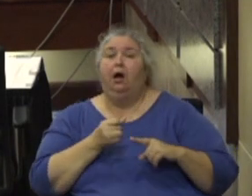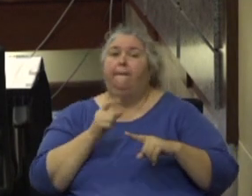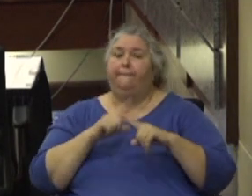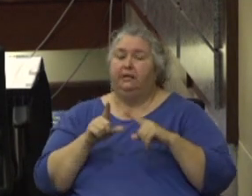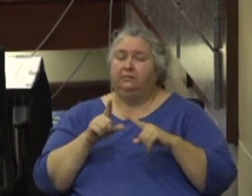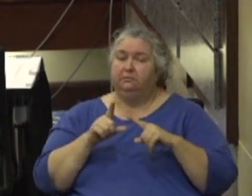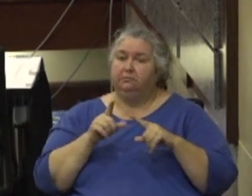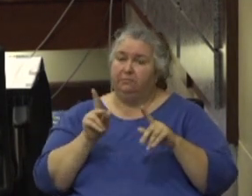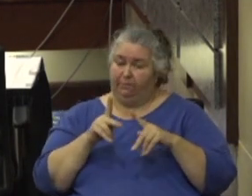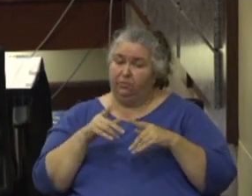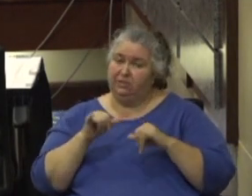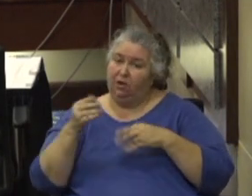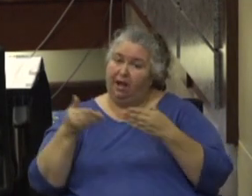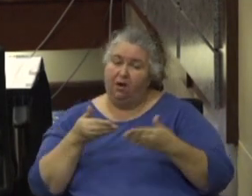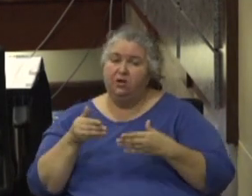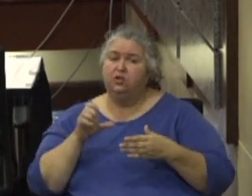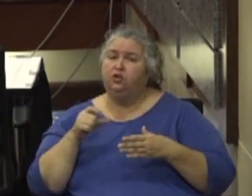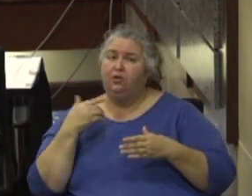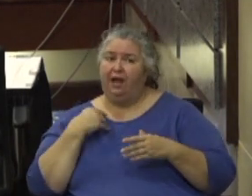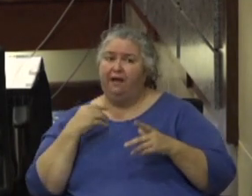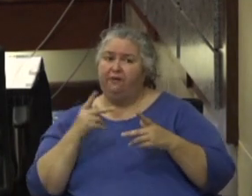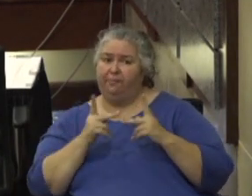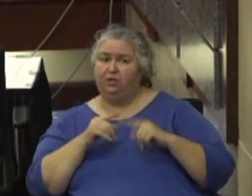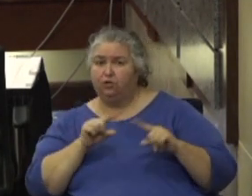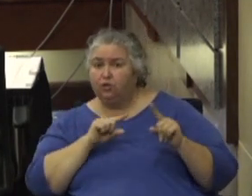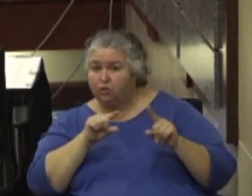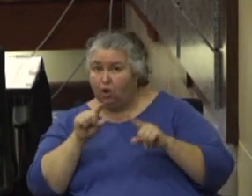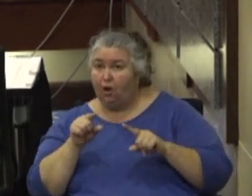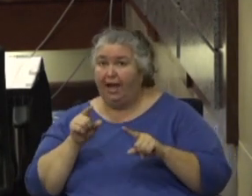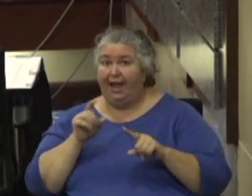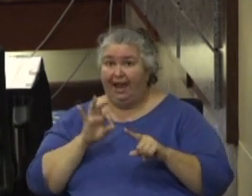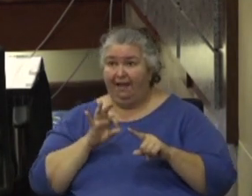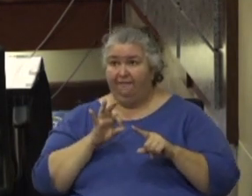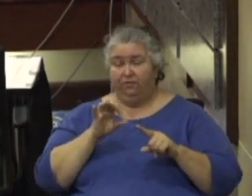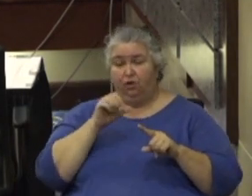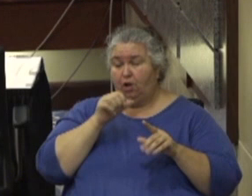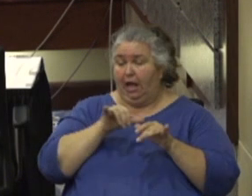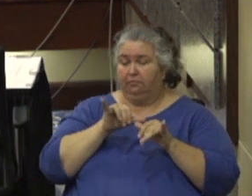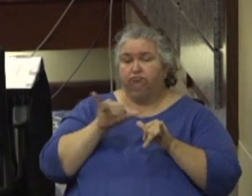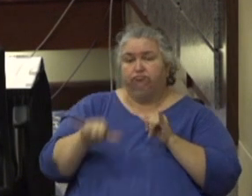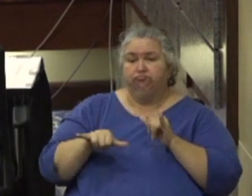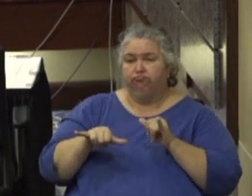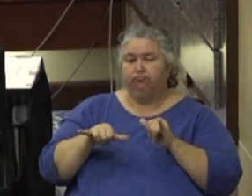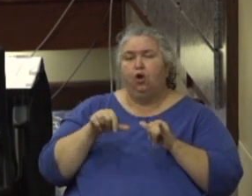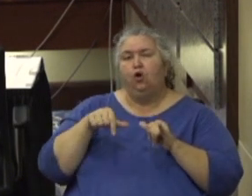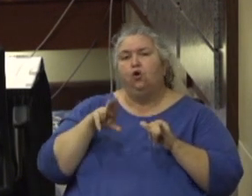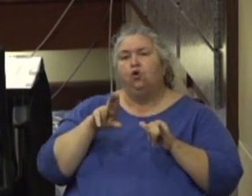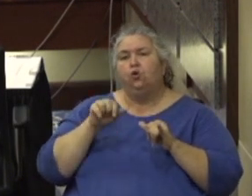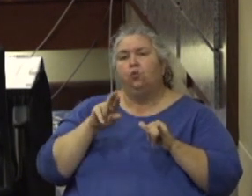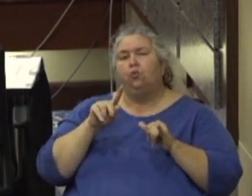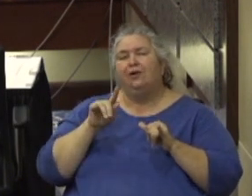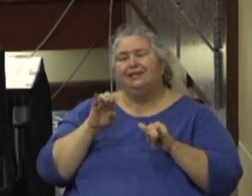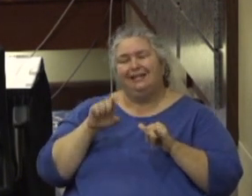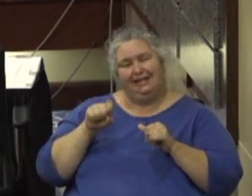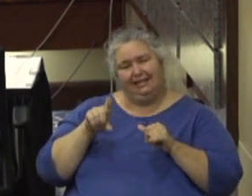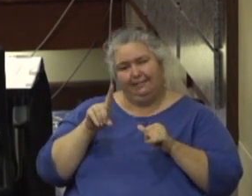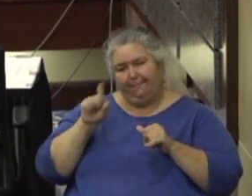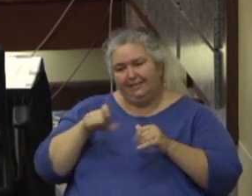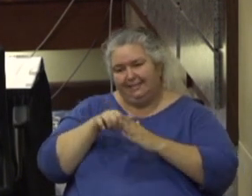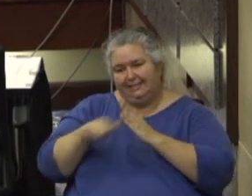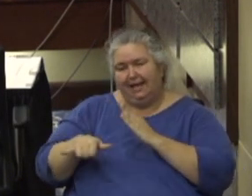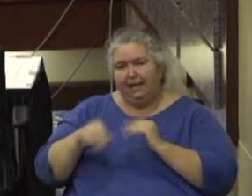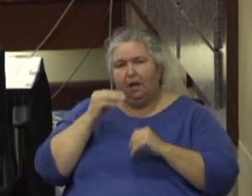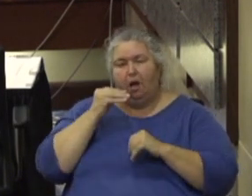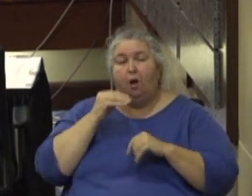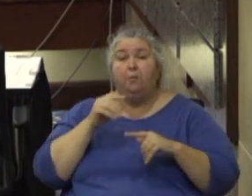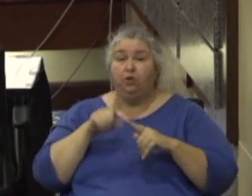single place they can go and look and know if you aren't quarantined at home and you are able to get out and be a part of